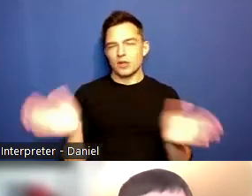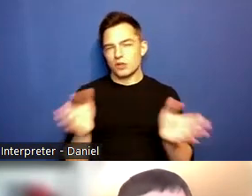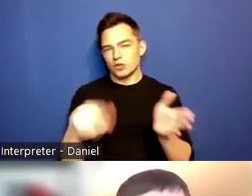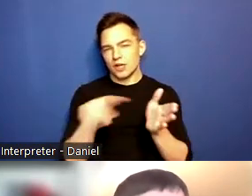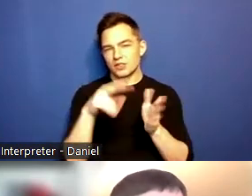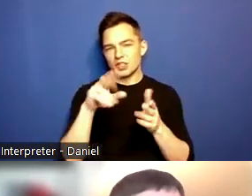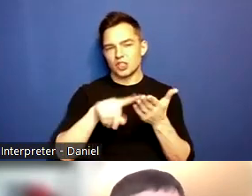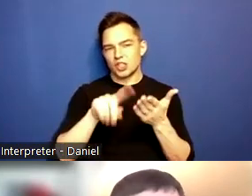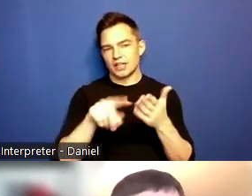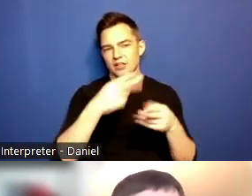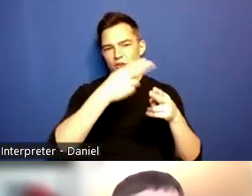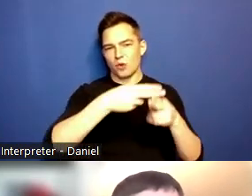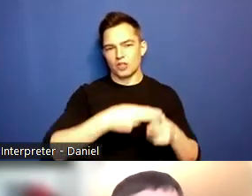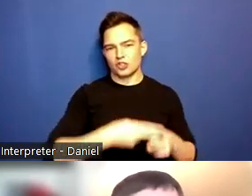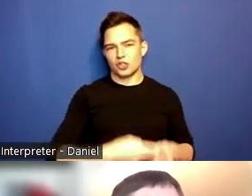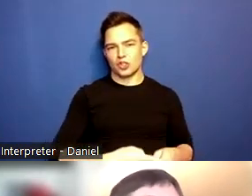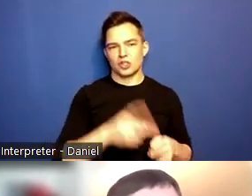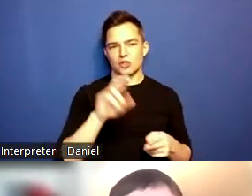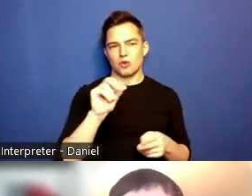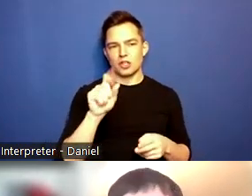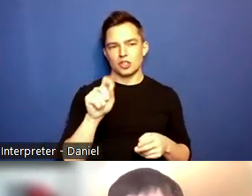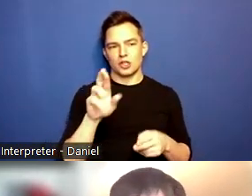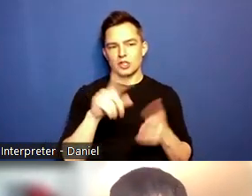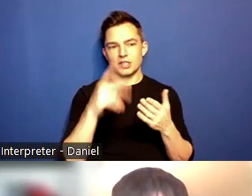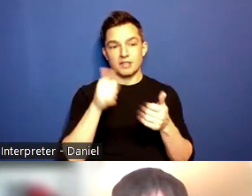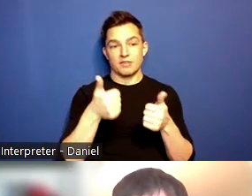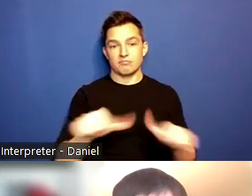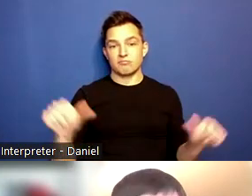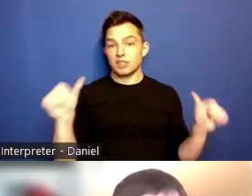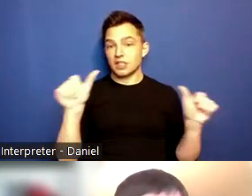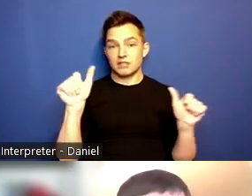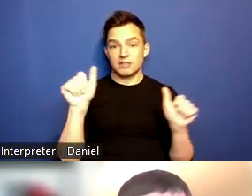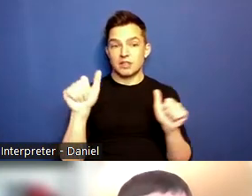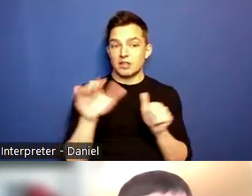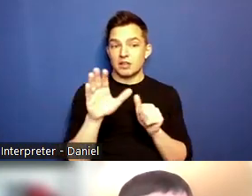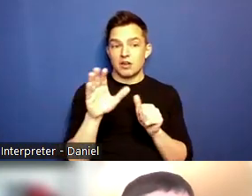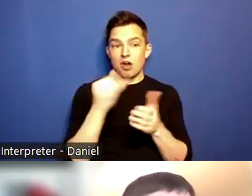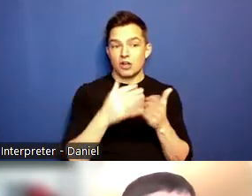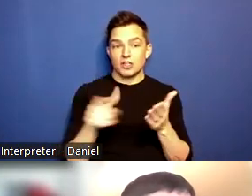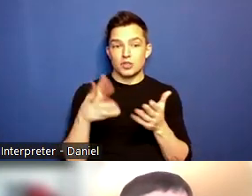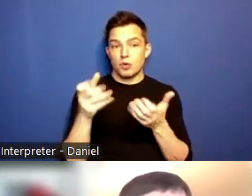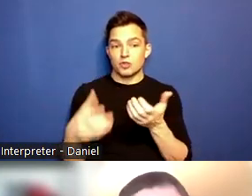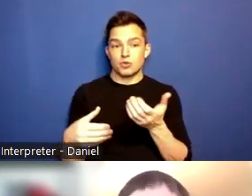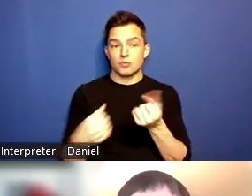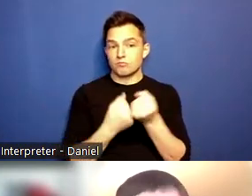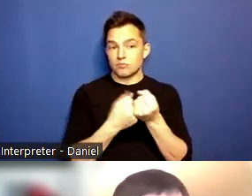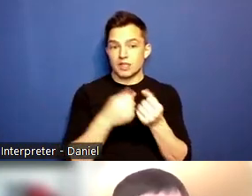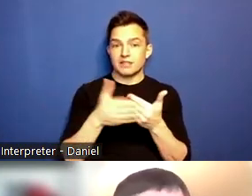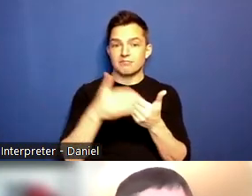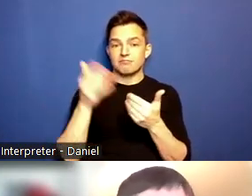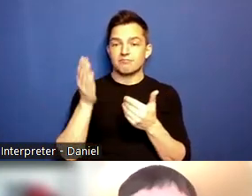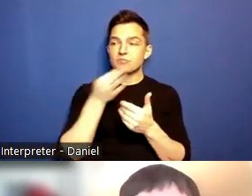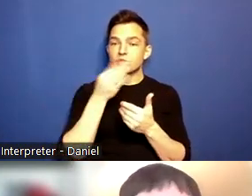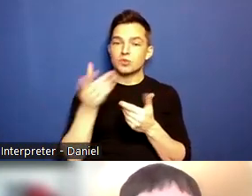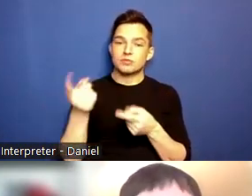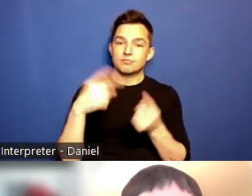rosters and to see if you're interested in presenting any of these artists in your upcoming season as well. The link for the roster